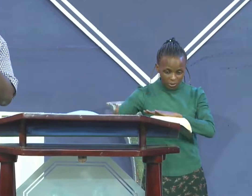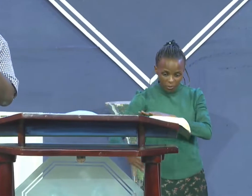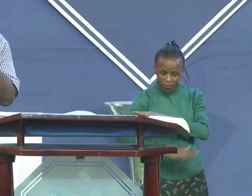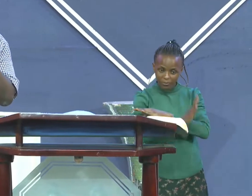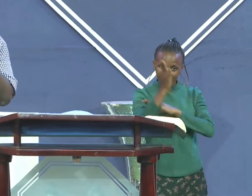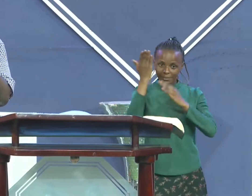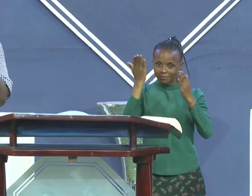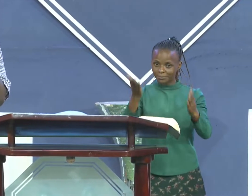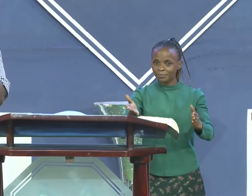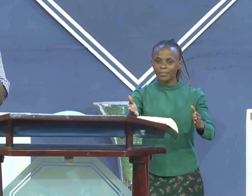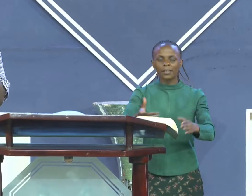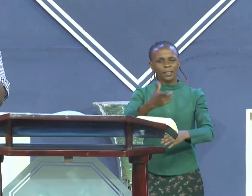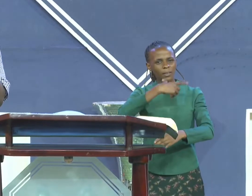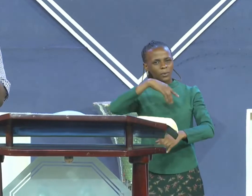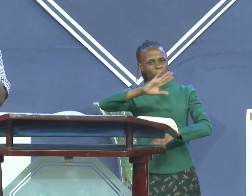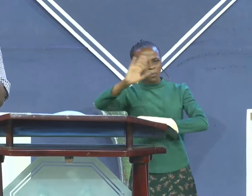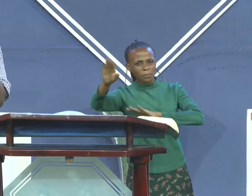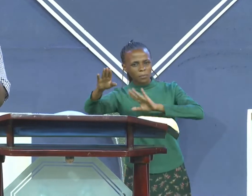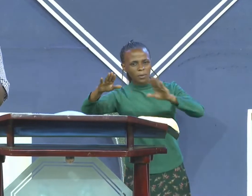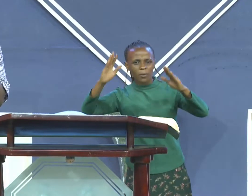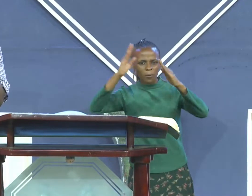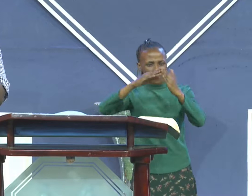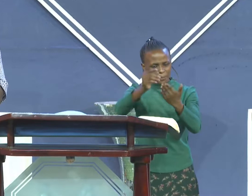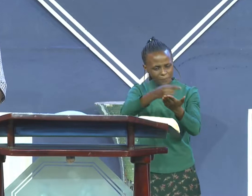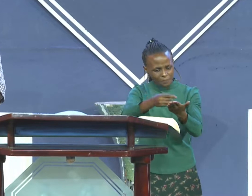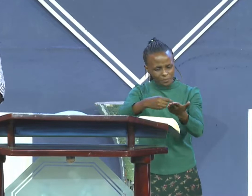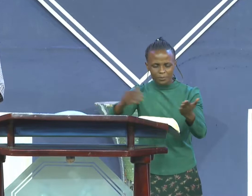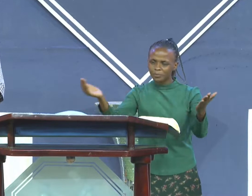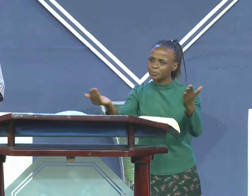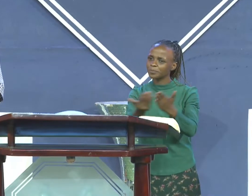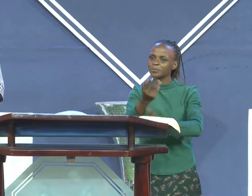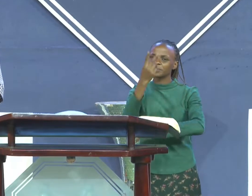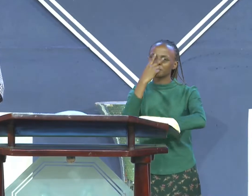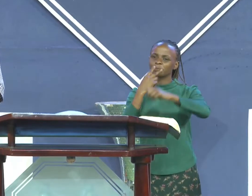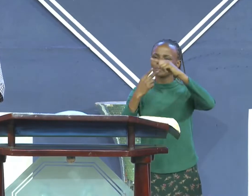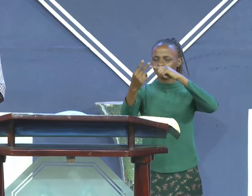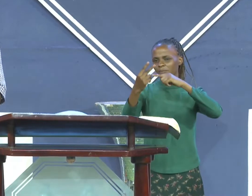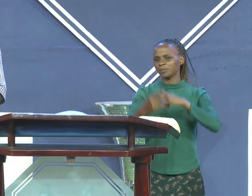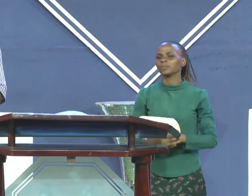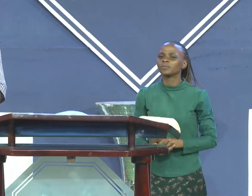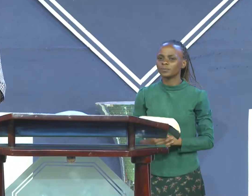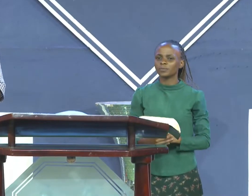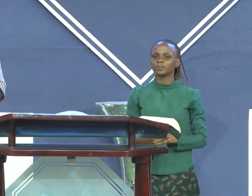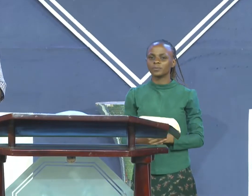after this overnight, go back and write down your vision.